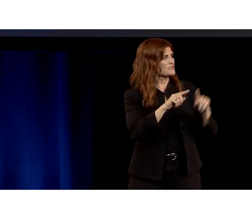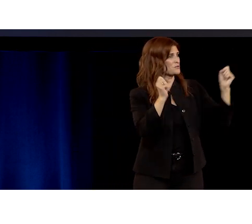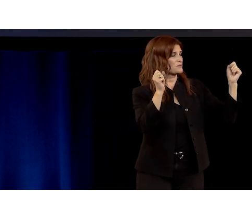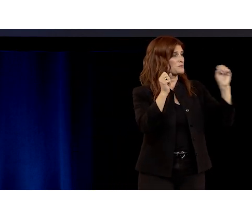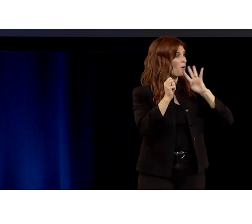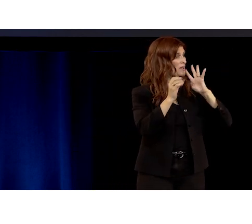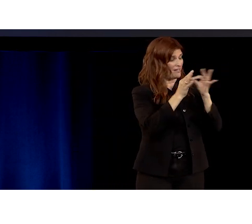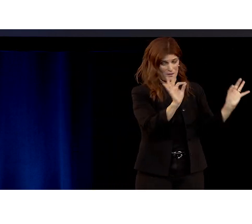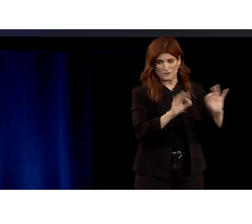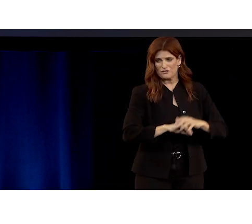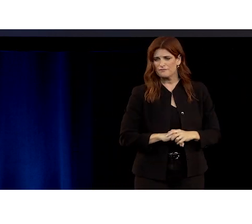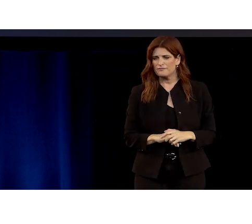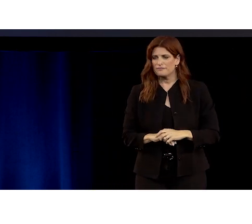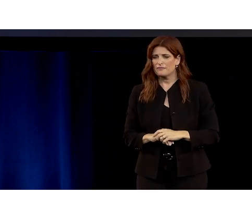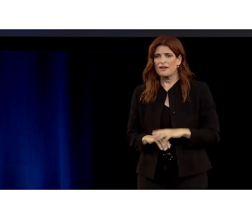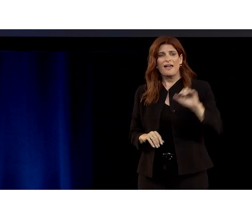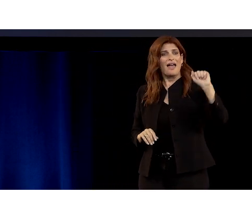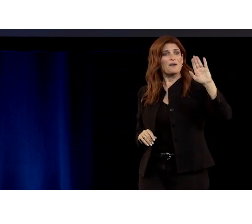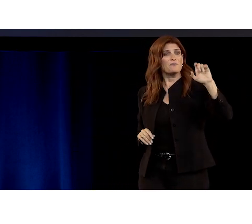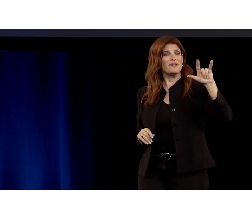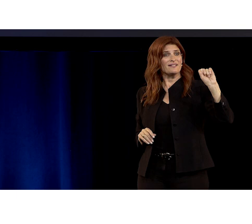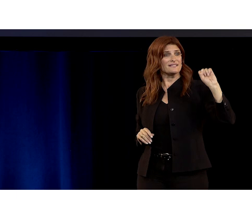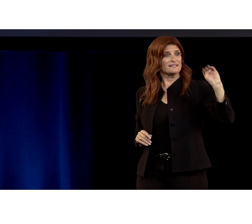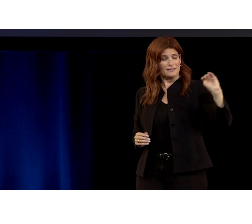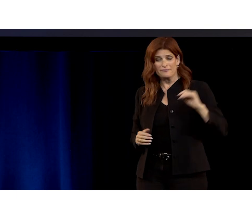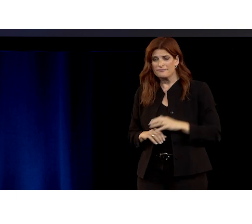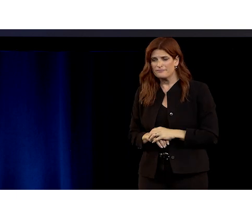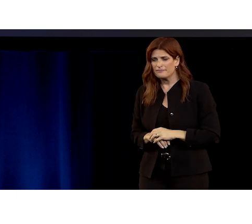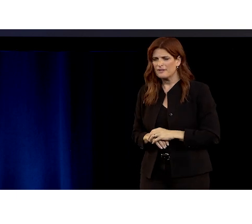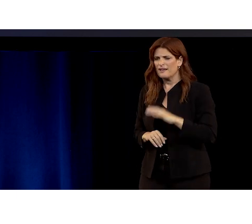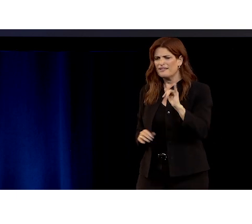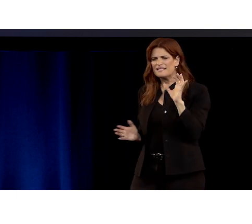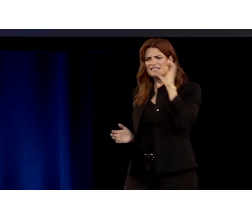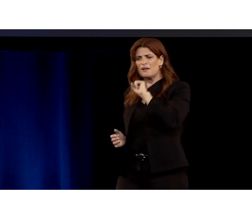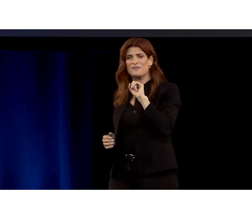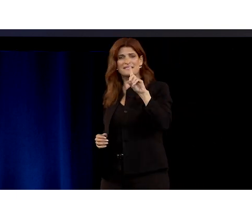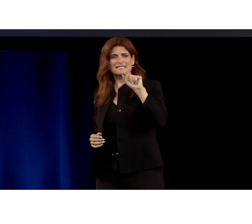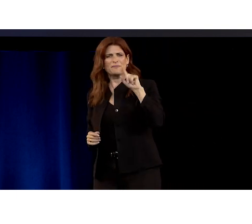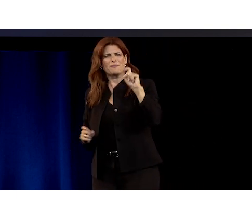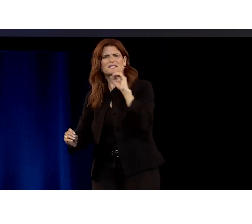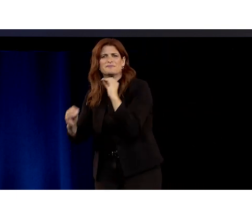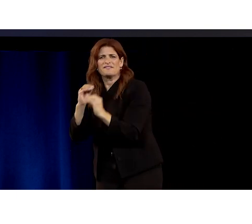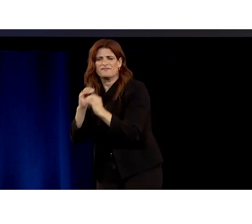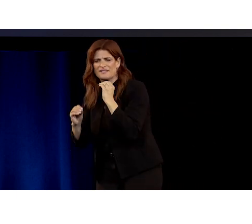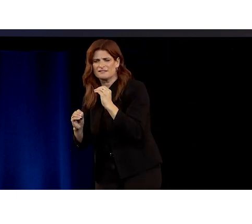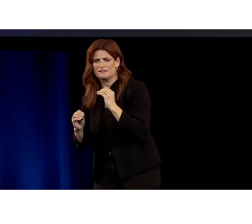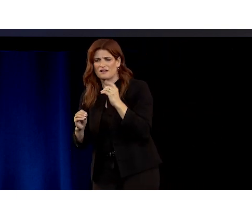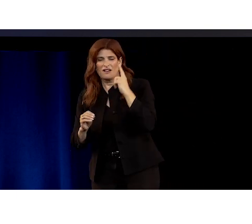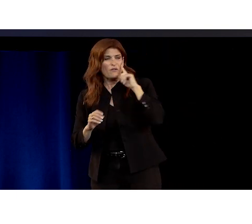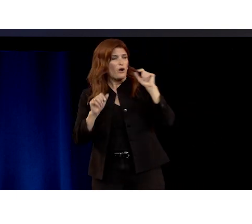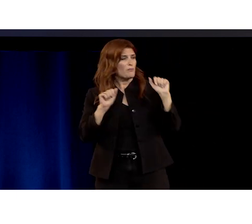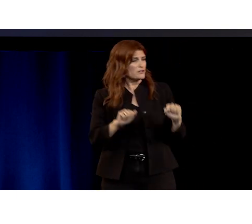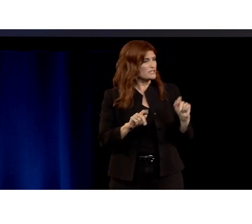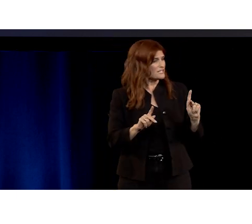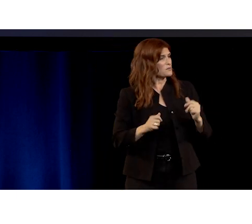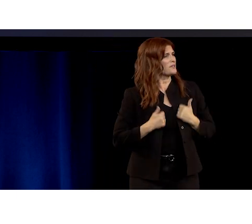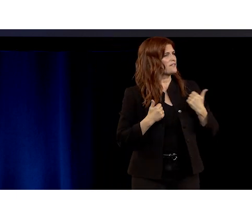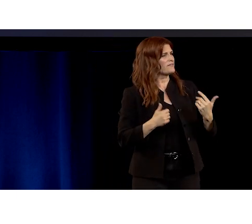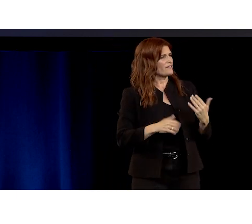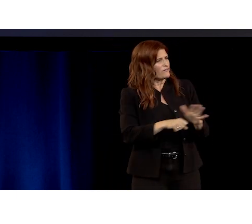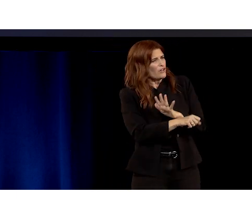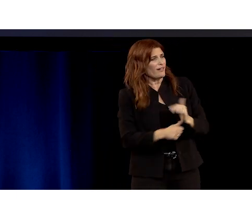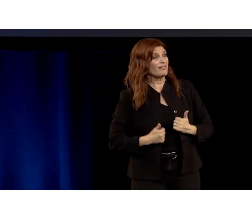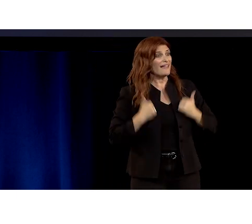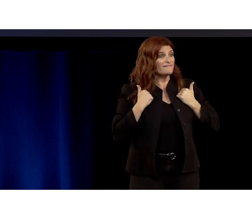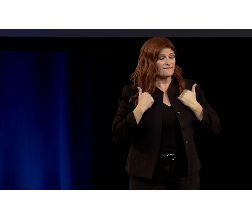discrimination against signed languages, viewing them as inferior to spoken language. With bias comes ableism, the assumption that